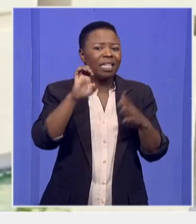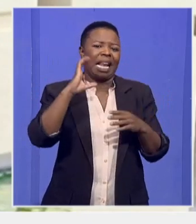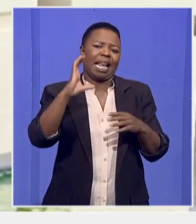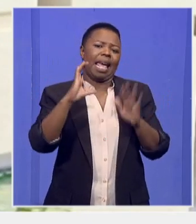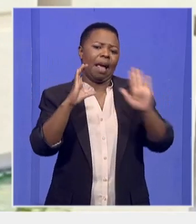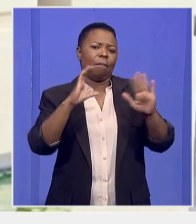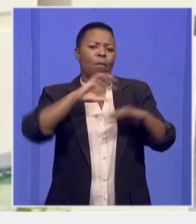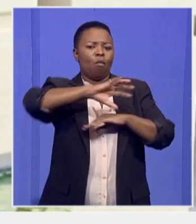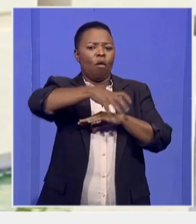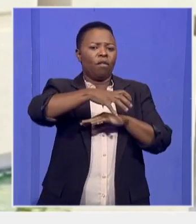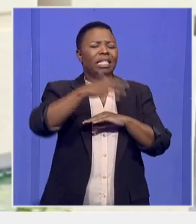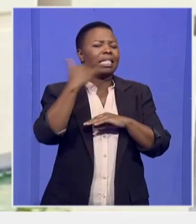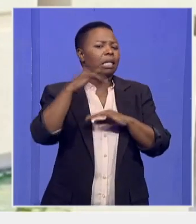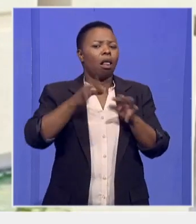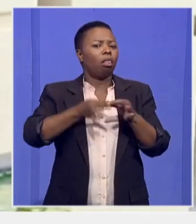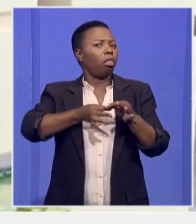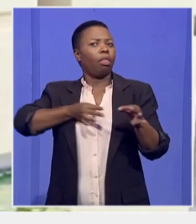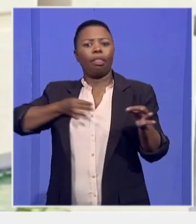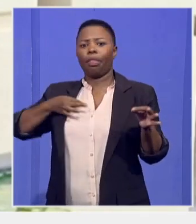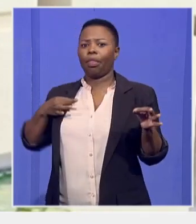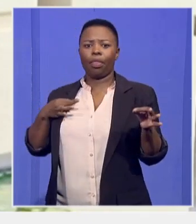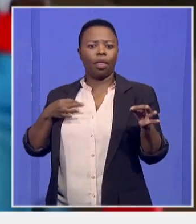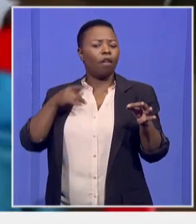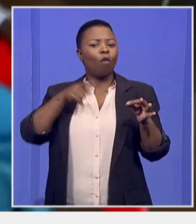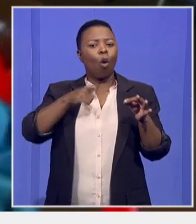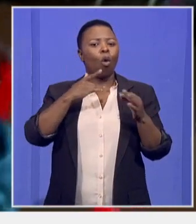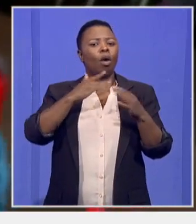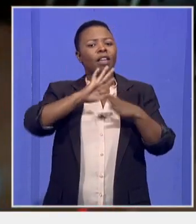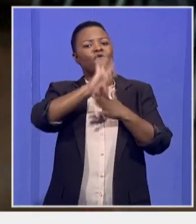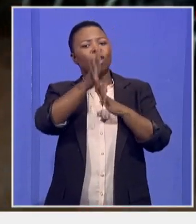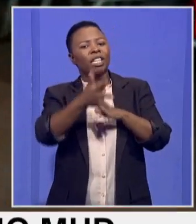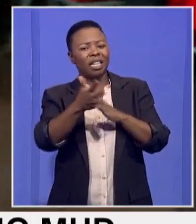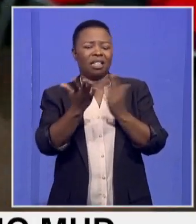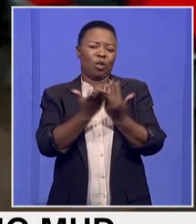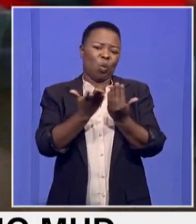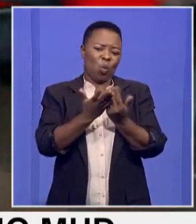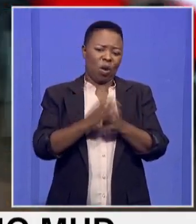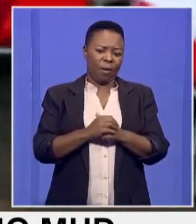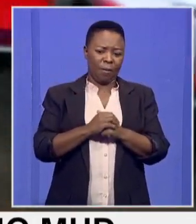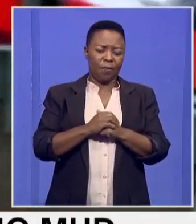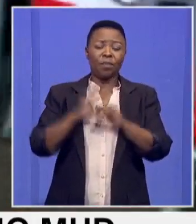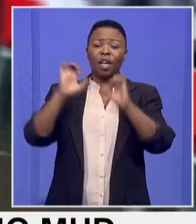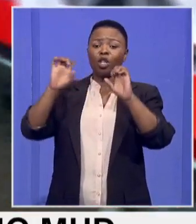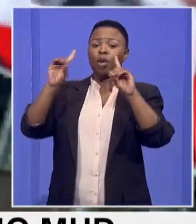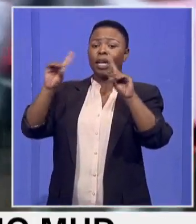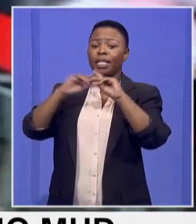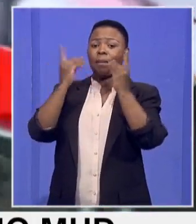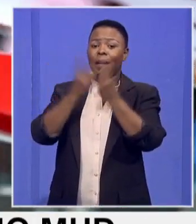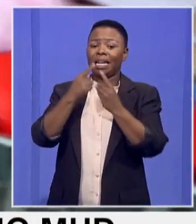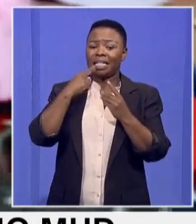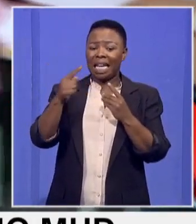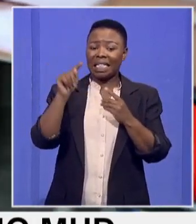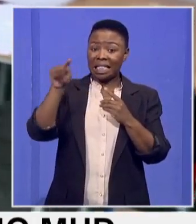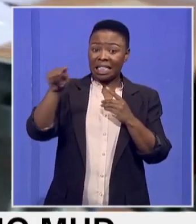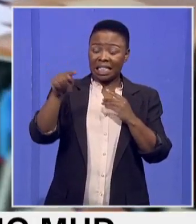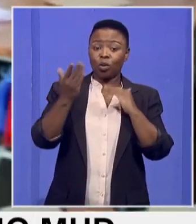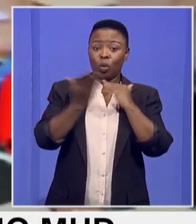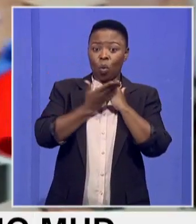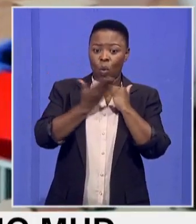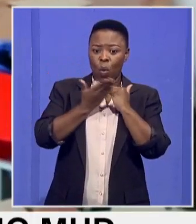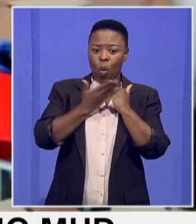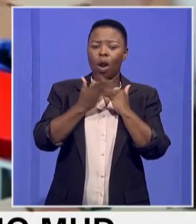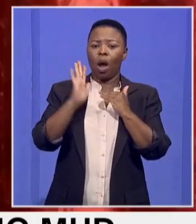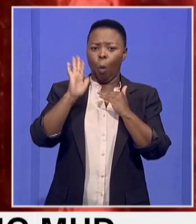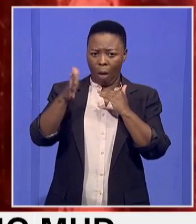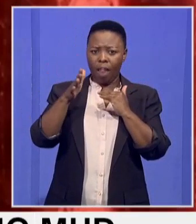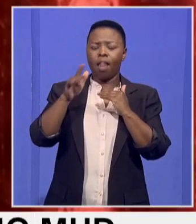the highest backlogs in terms of school infrastructure. The Education Department says this is one of the schools that will be